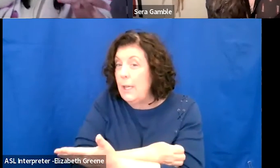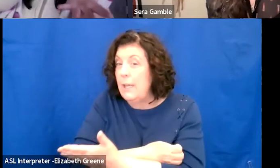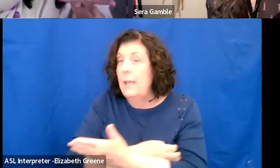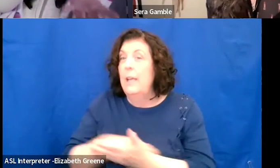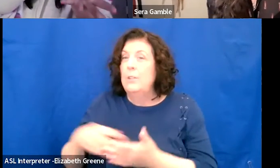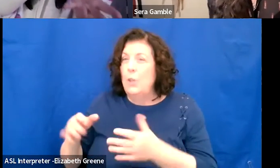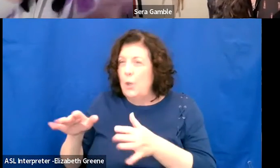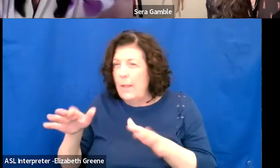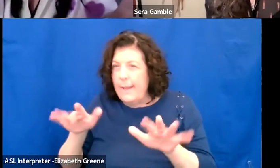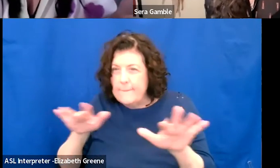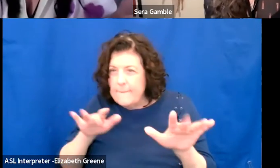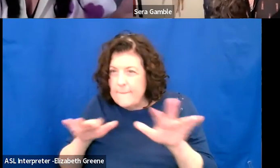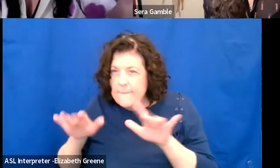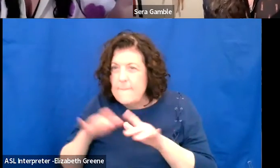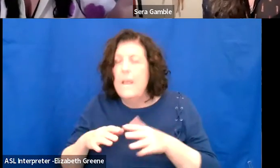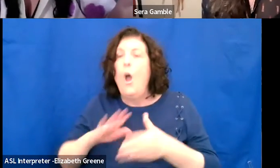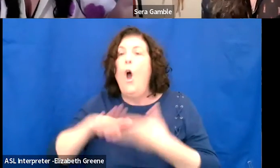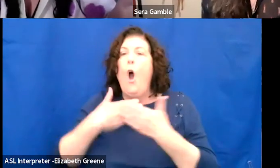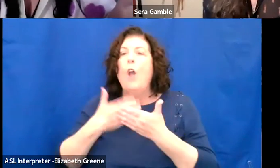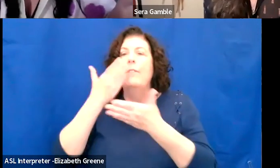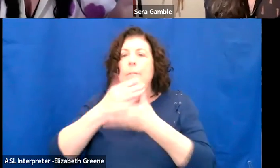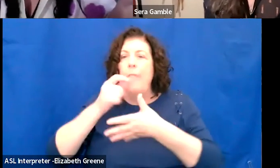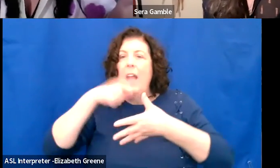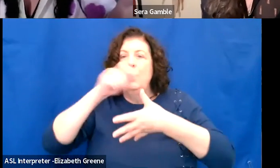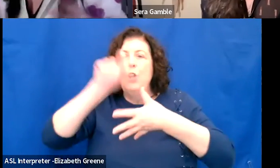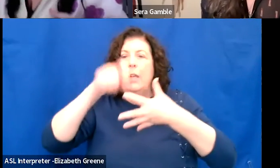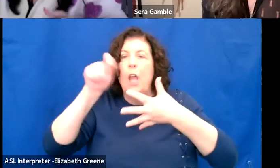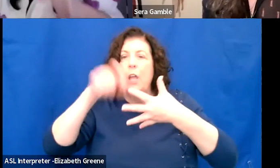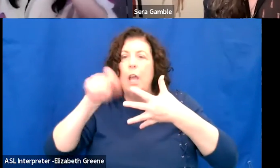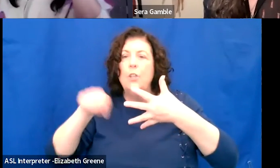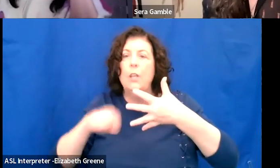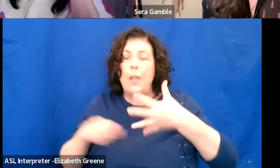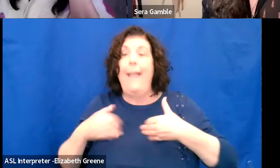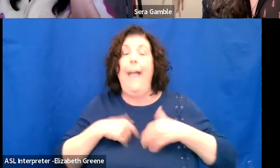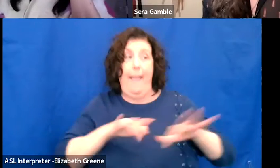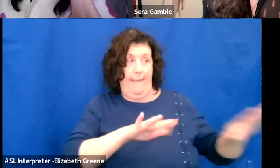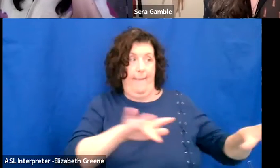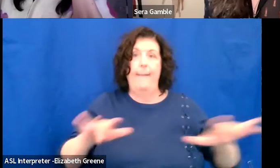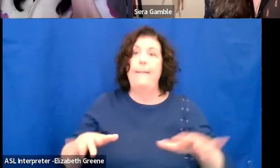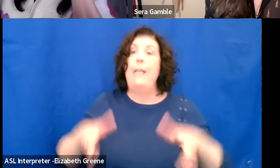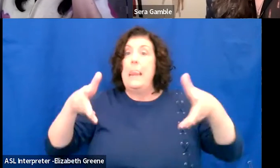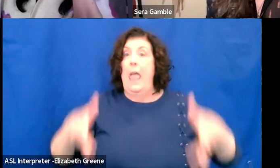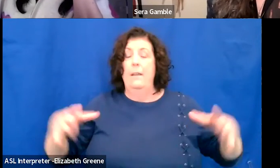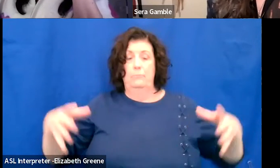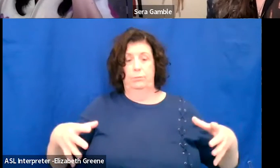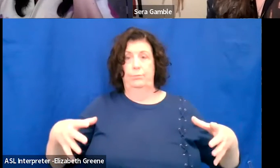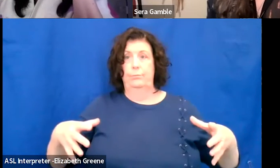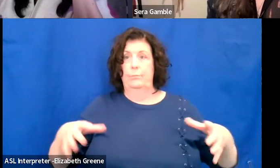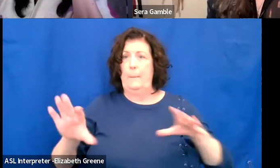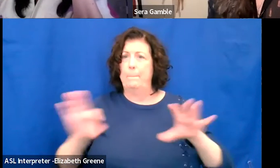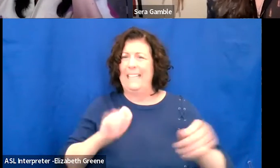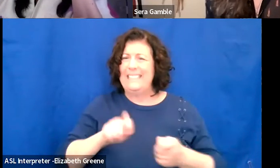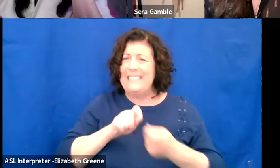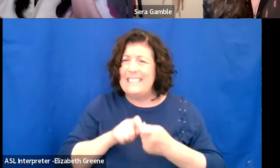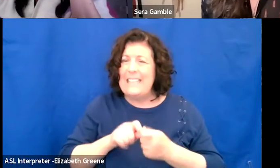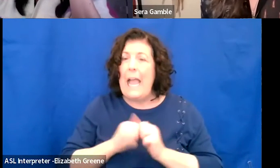like, how much do we vibe? 100%, yeah. And there's only so much you can tell in an hour. So